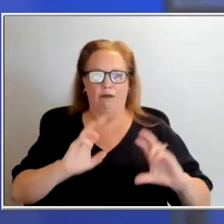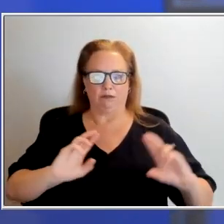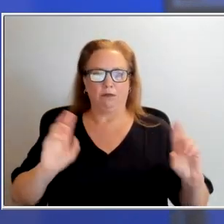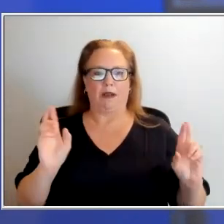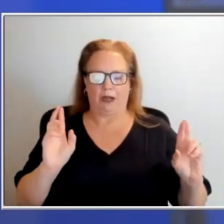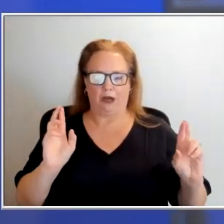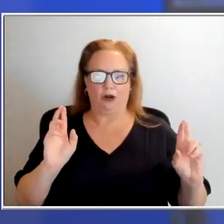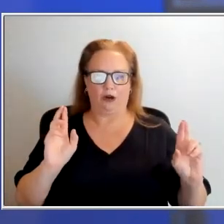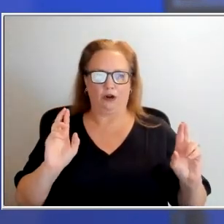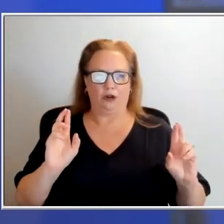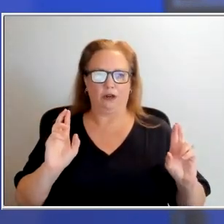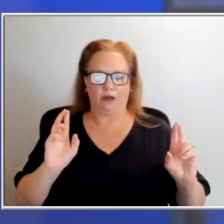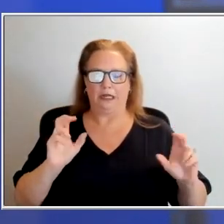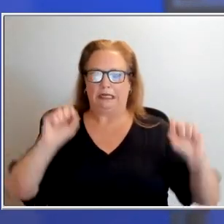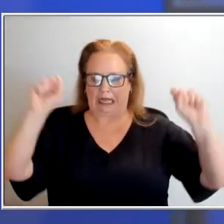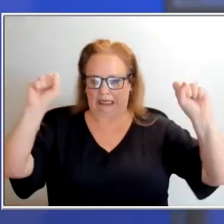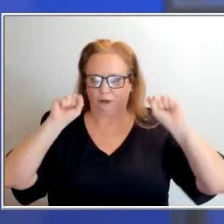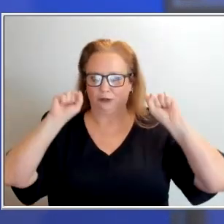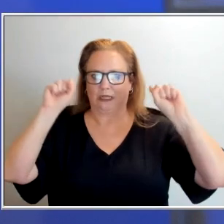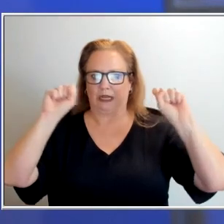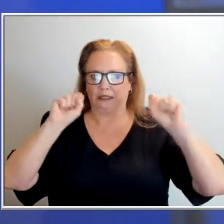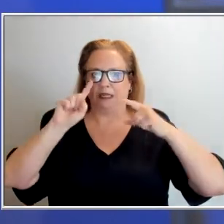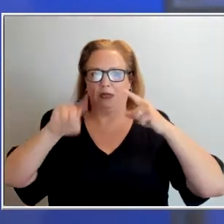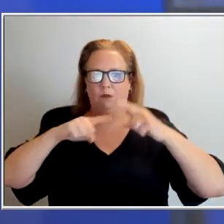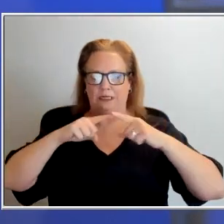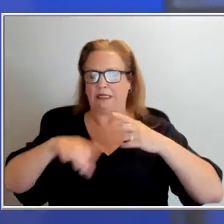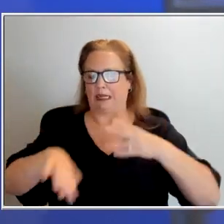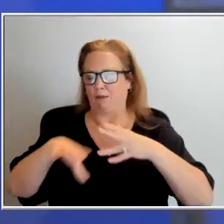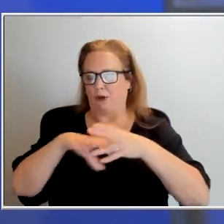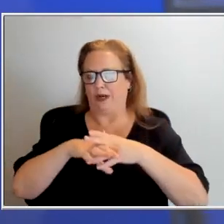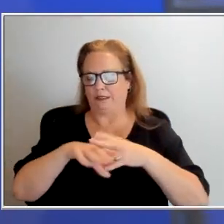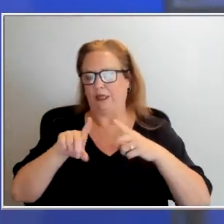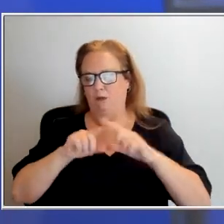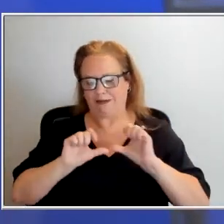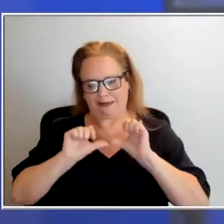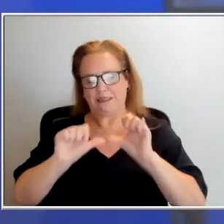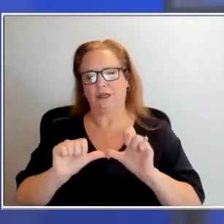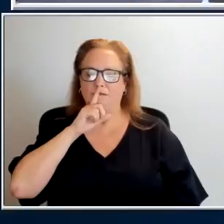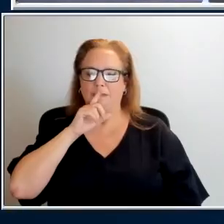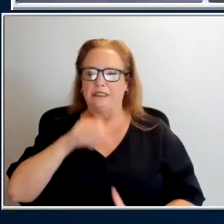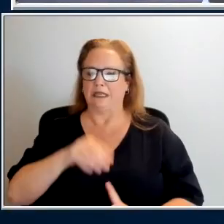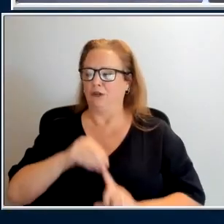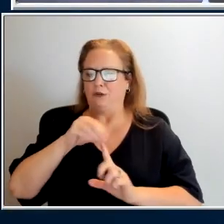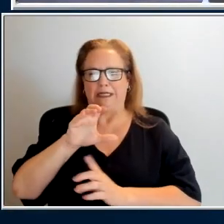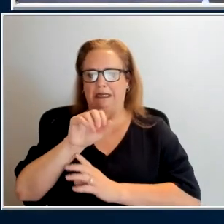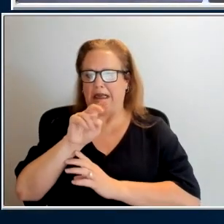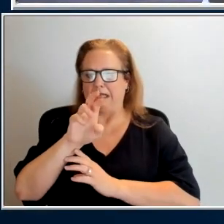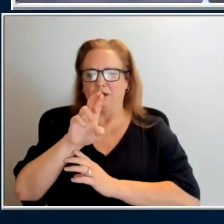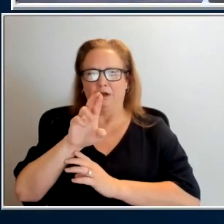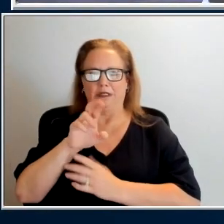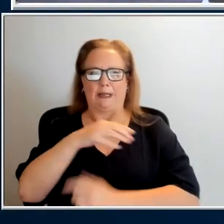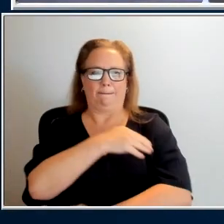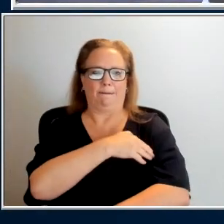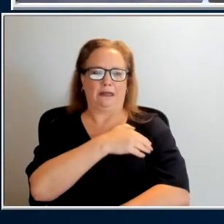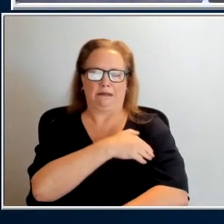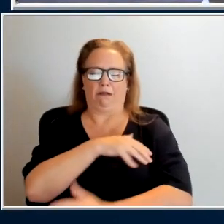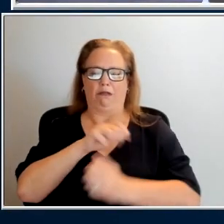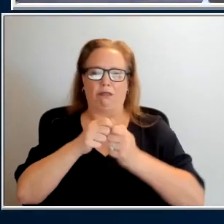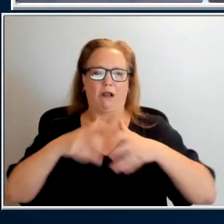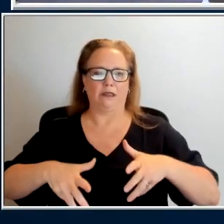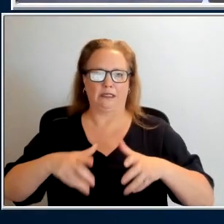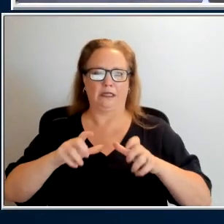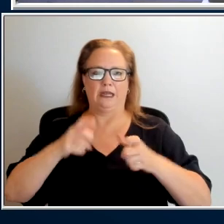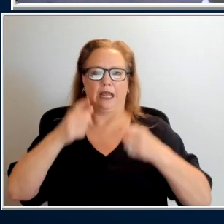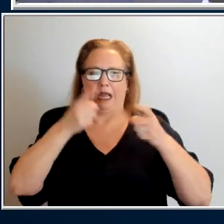how to exercise and when to take it easy and when to push forward. So I really appreciate that. Sarcopenia can occur with any really chronic and especially